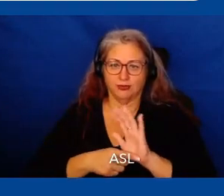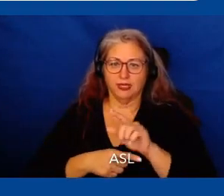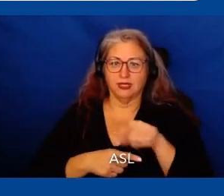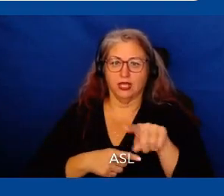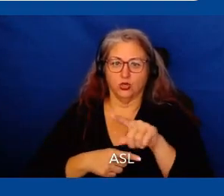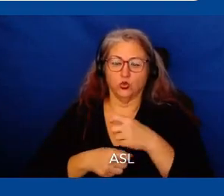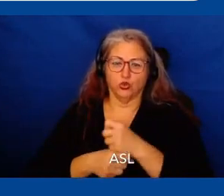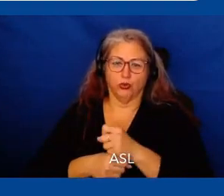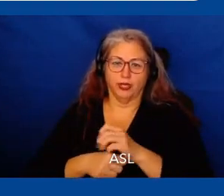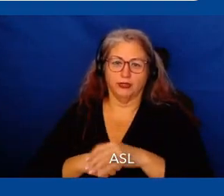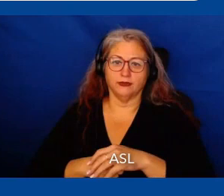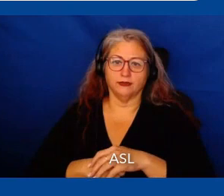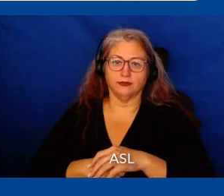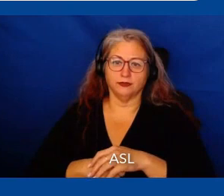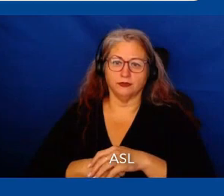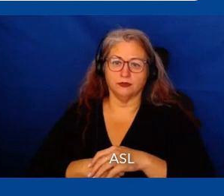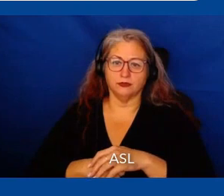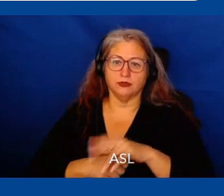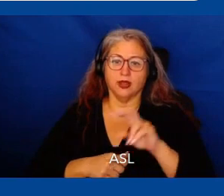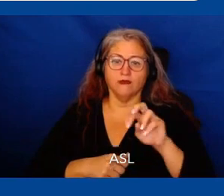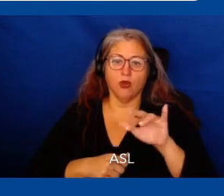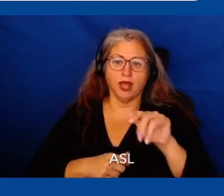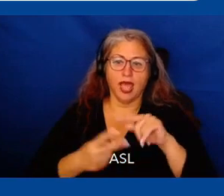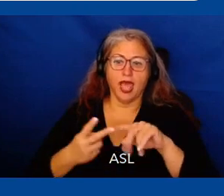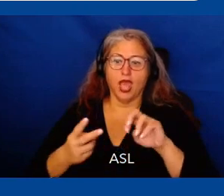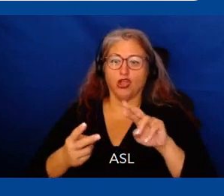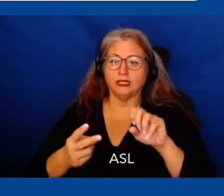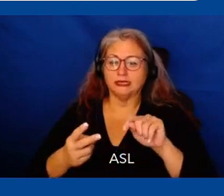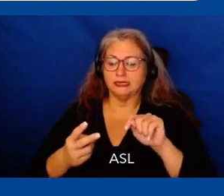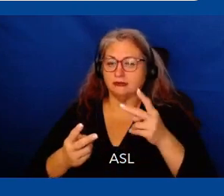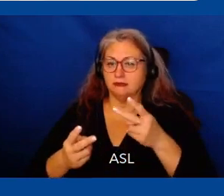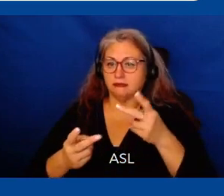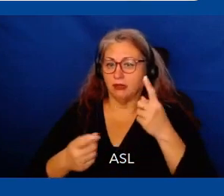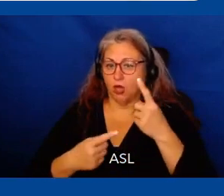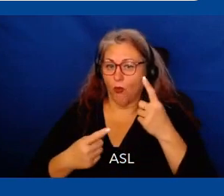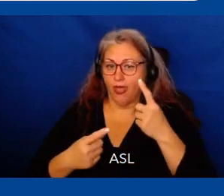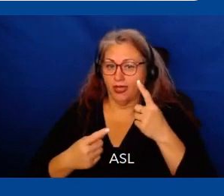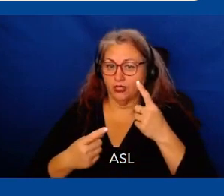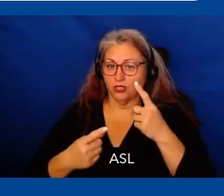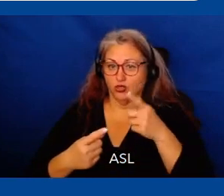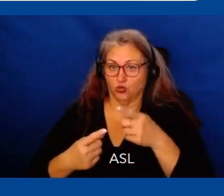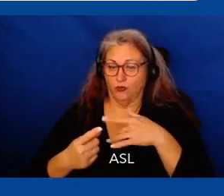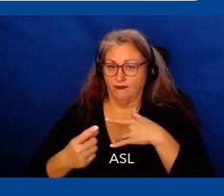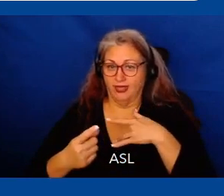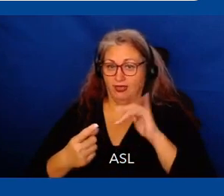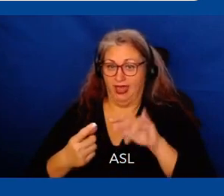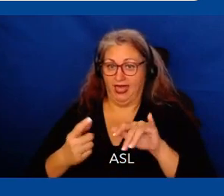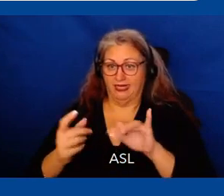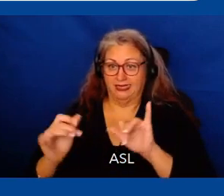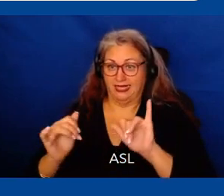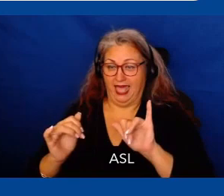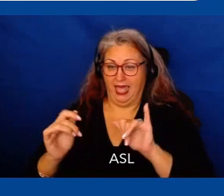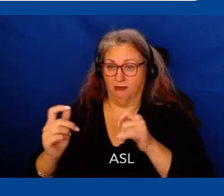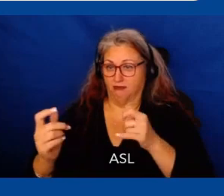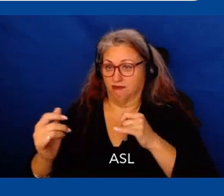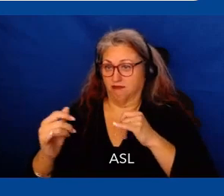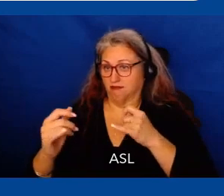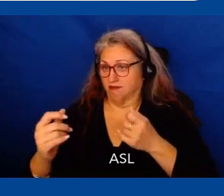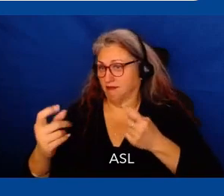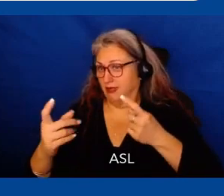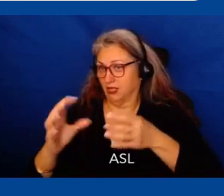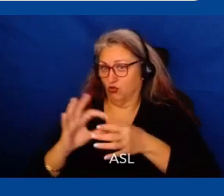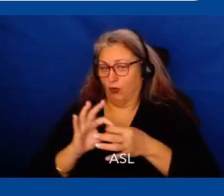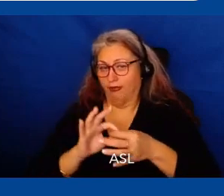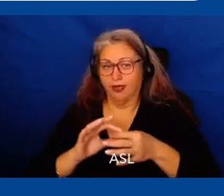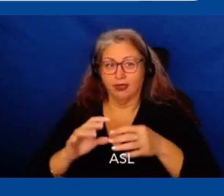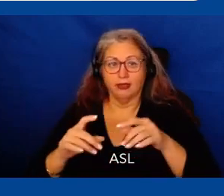created. And Veronika and Ernst, I wonder if that's a link for you, if that resonates for you, this idea